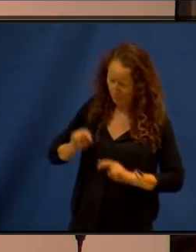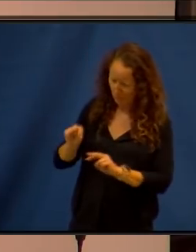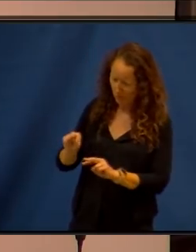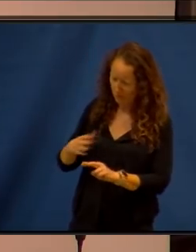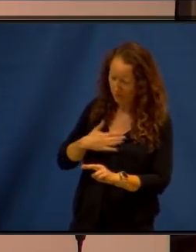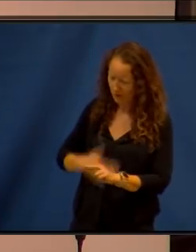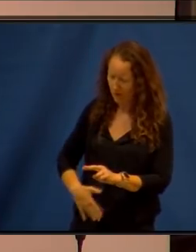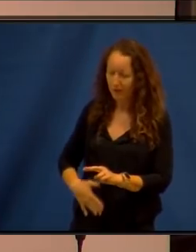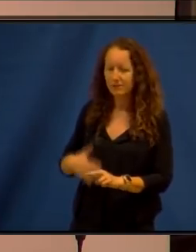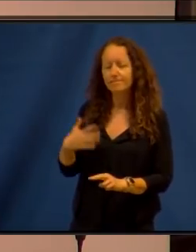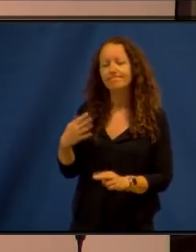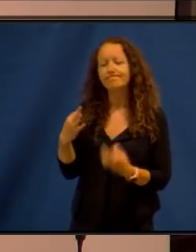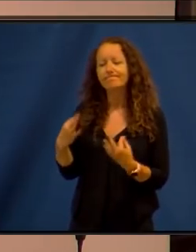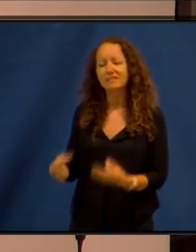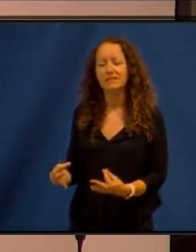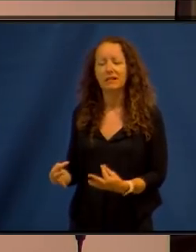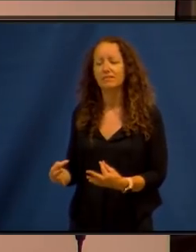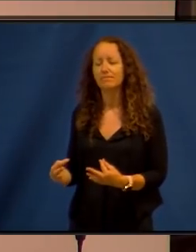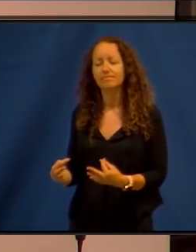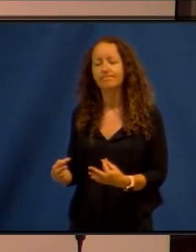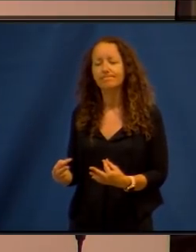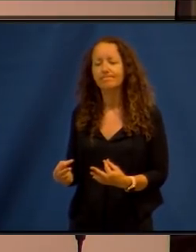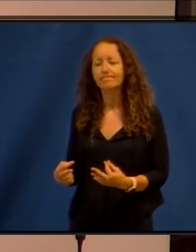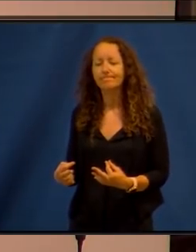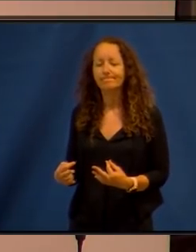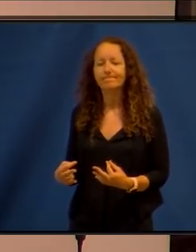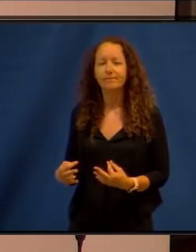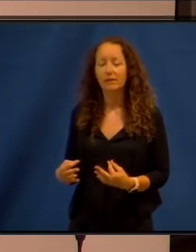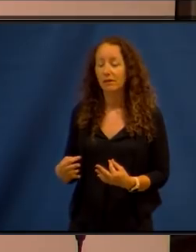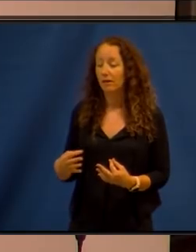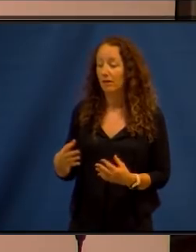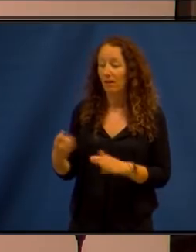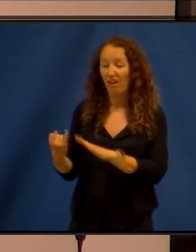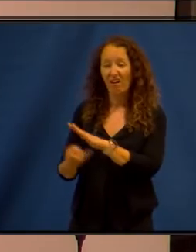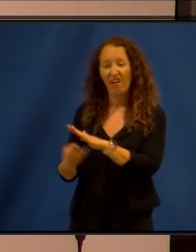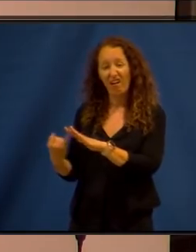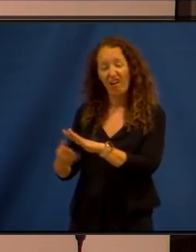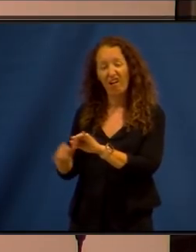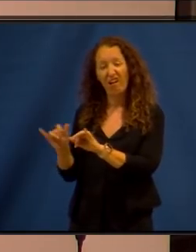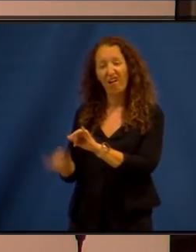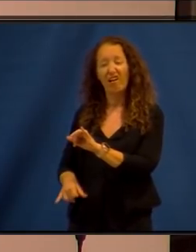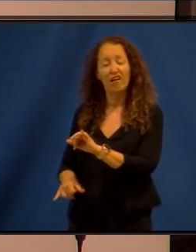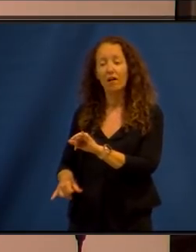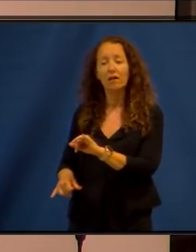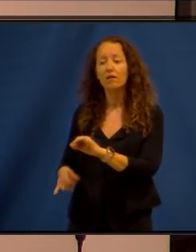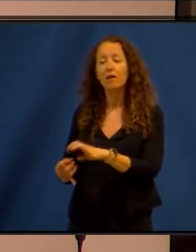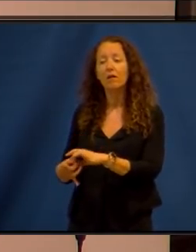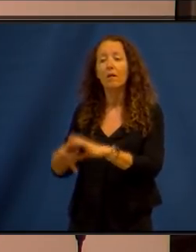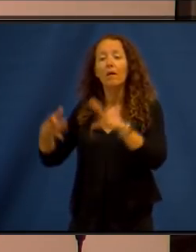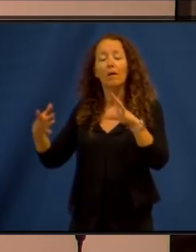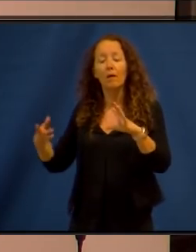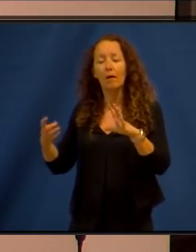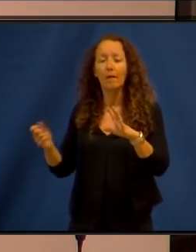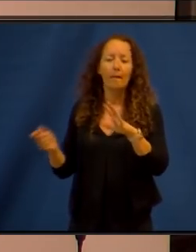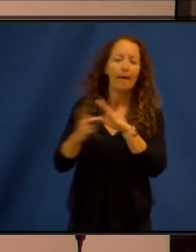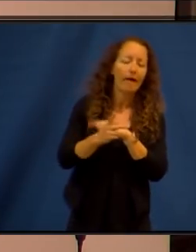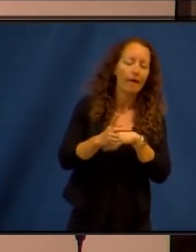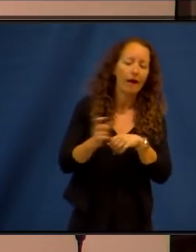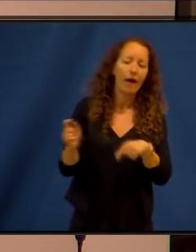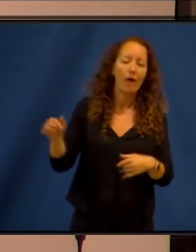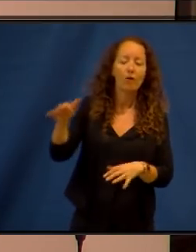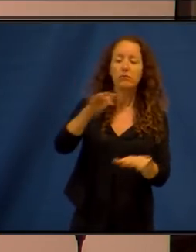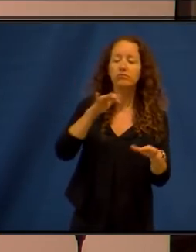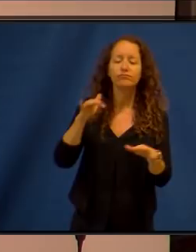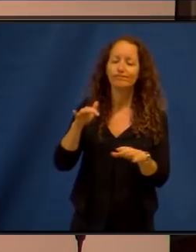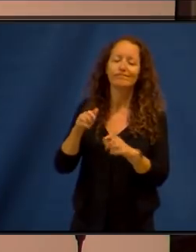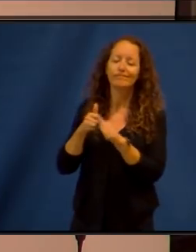is really based on their release as far as their quarantine or isolation is really based on those symptoms. And they have to